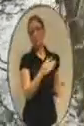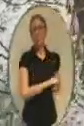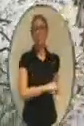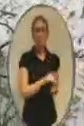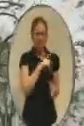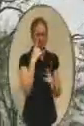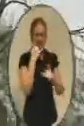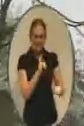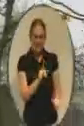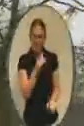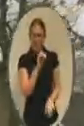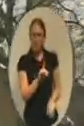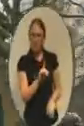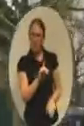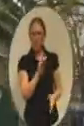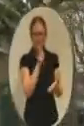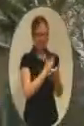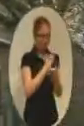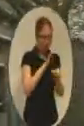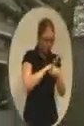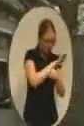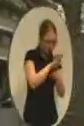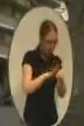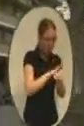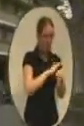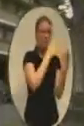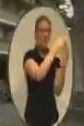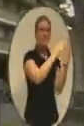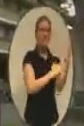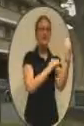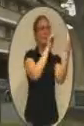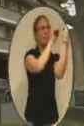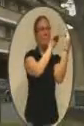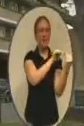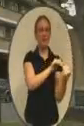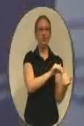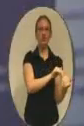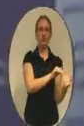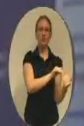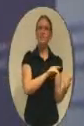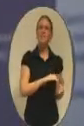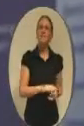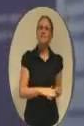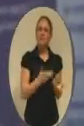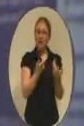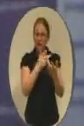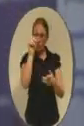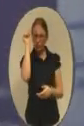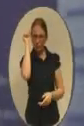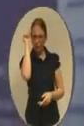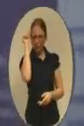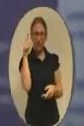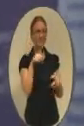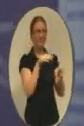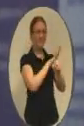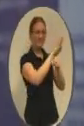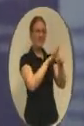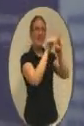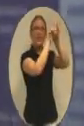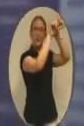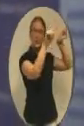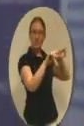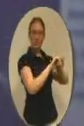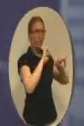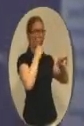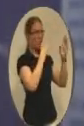we inspect communal repairs and check the estate cleaning is being carried out to the expected standard. We promote these on the